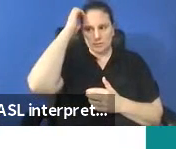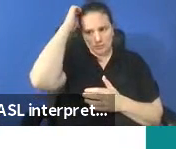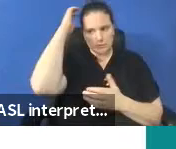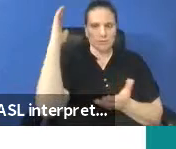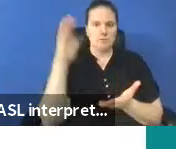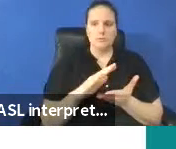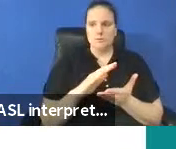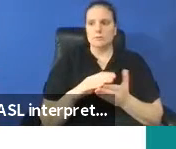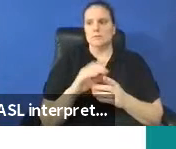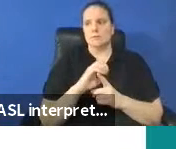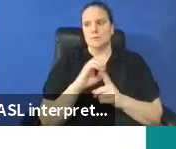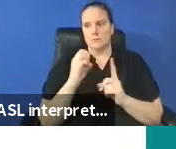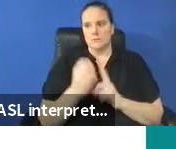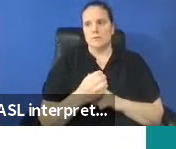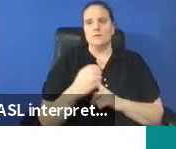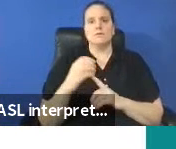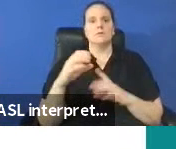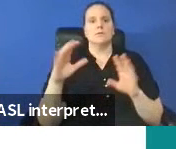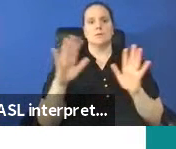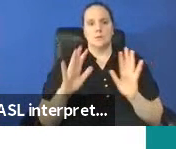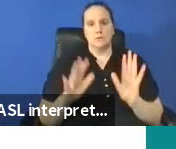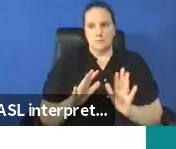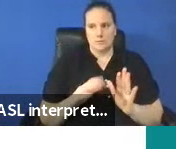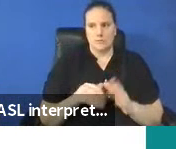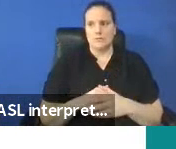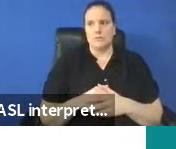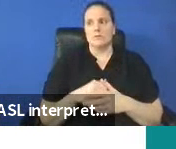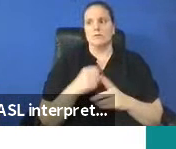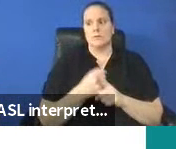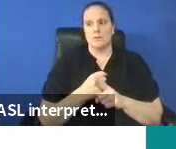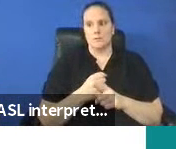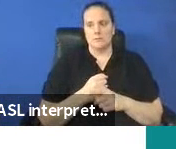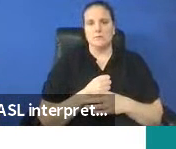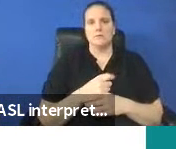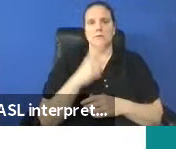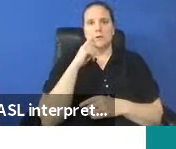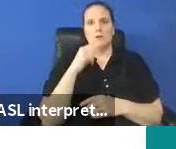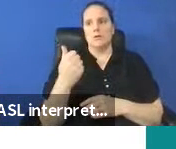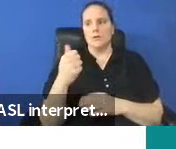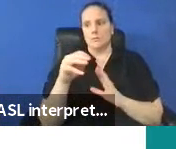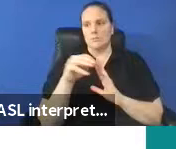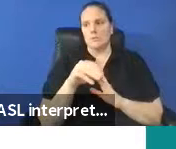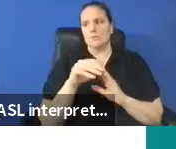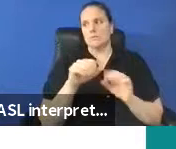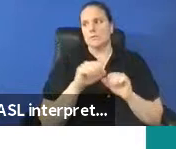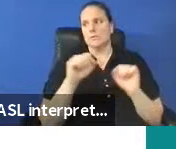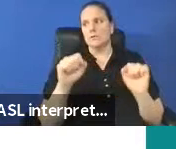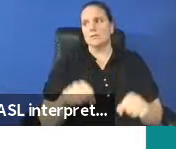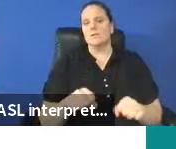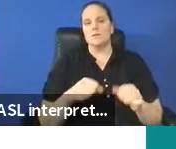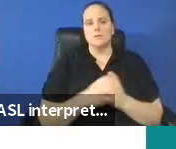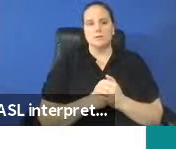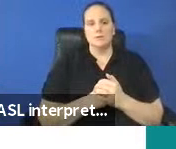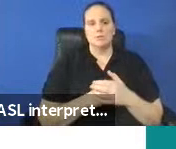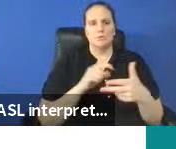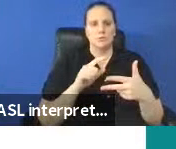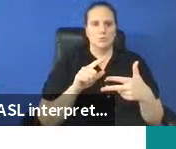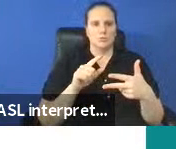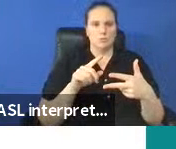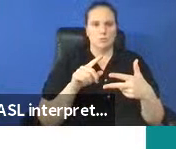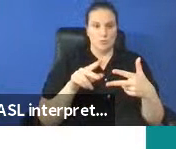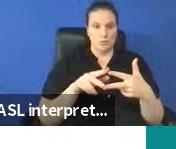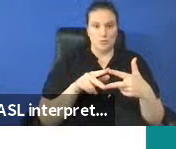impacts, and it alleviates pressure on other modal systems. So I think especially the 2 and 3 are important to think about